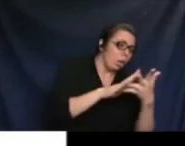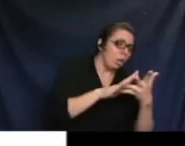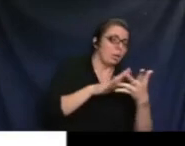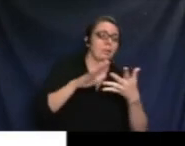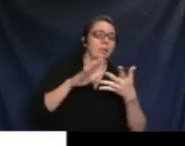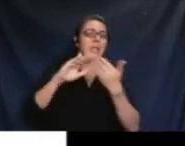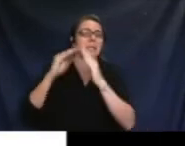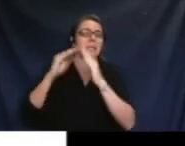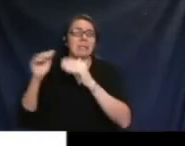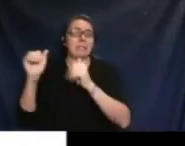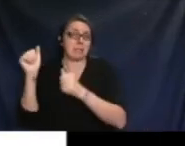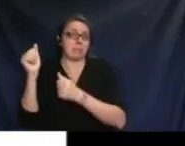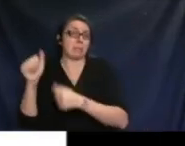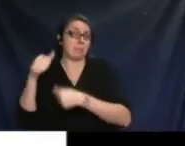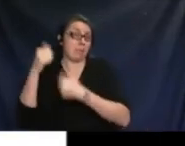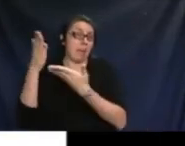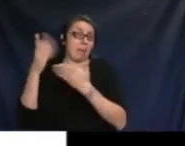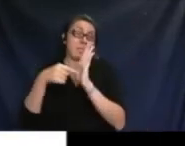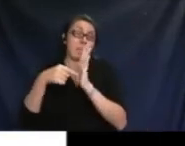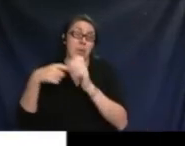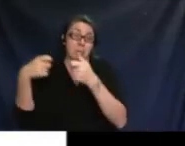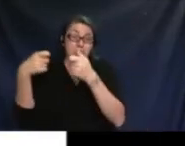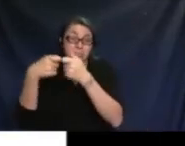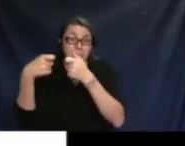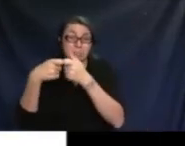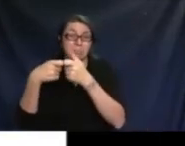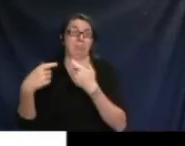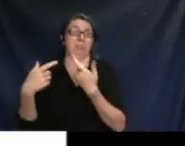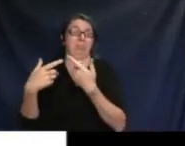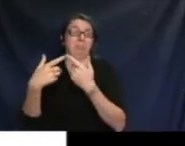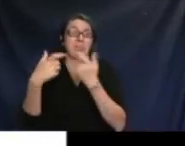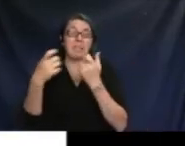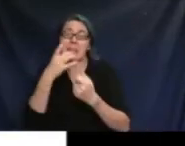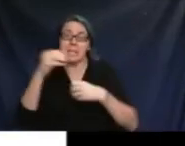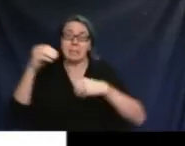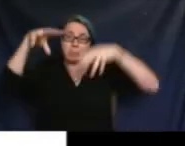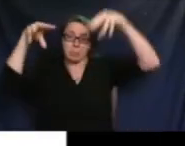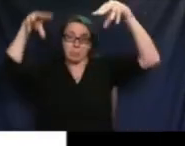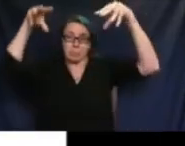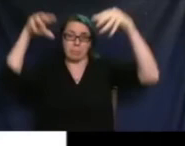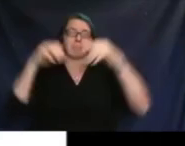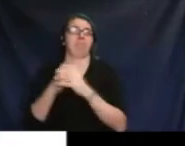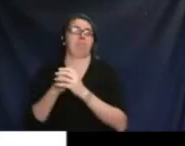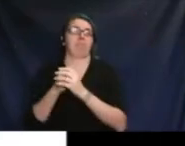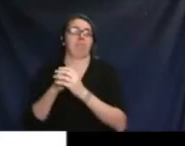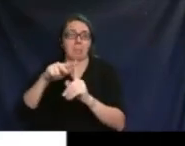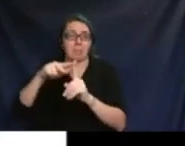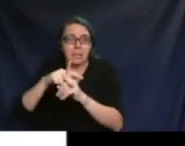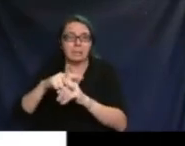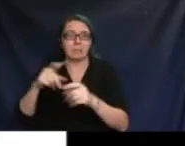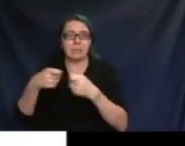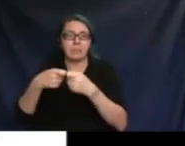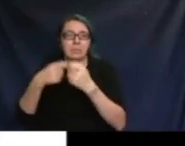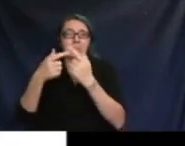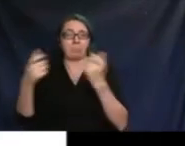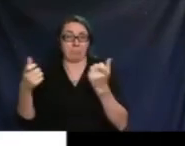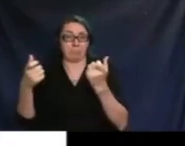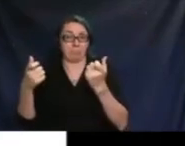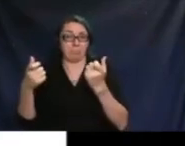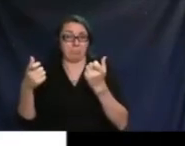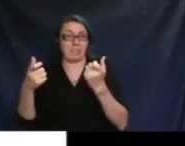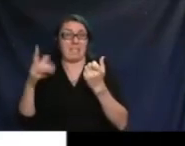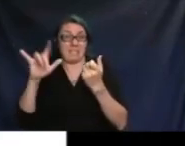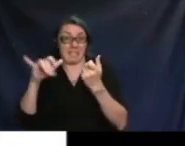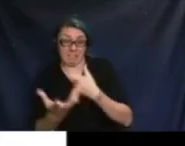to electrical infrastructure feasible for media works? Are electrical charges part of the grant envelope,